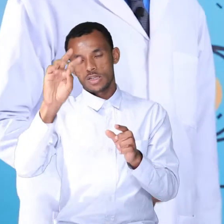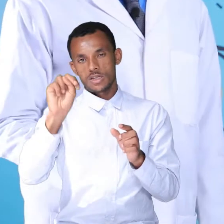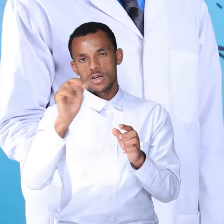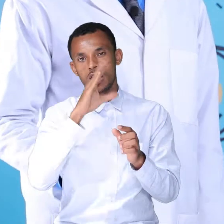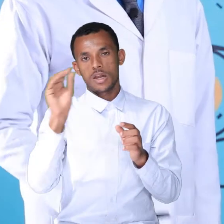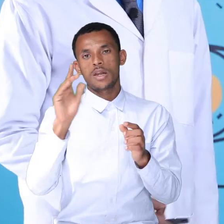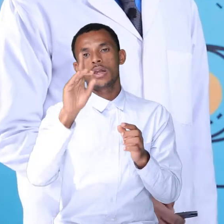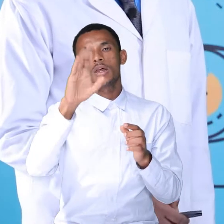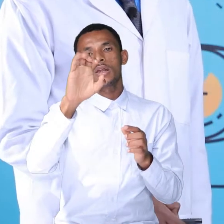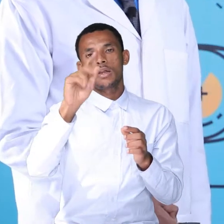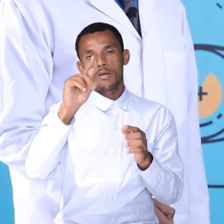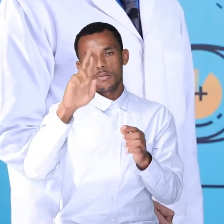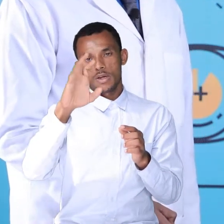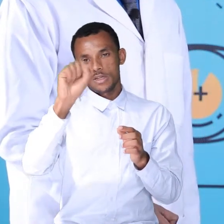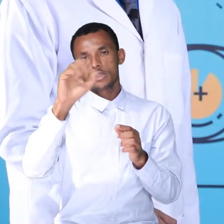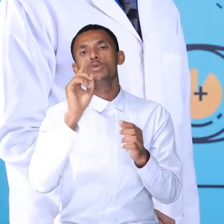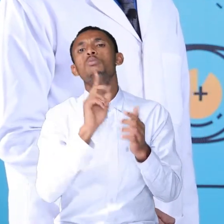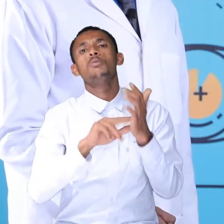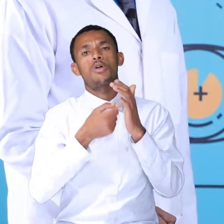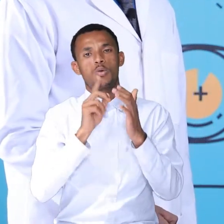elevation? What does it mean, depreciation?